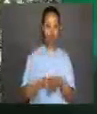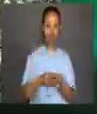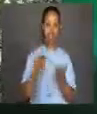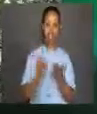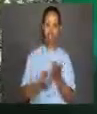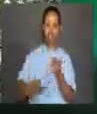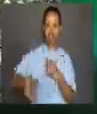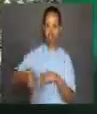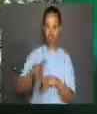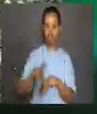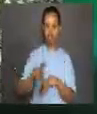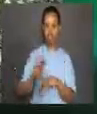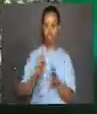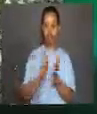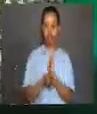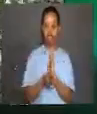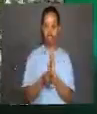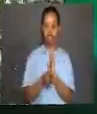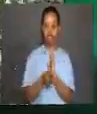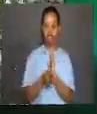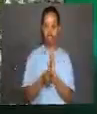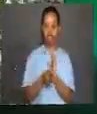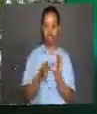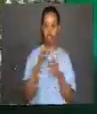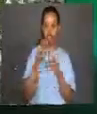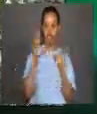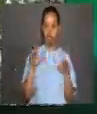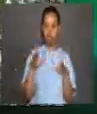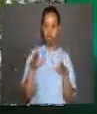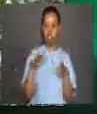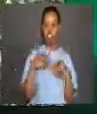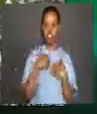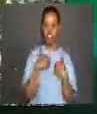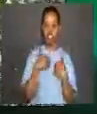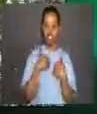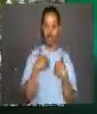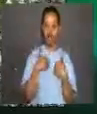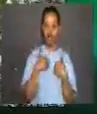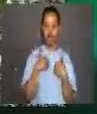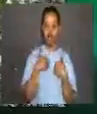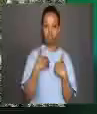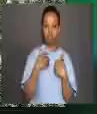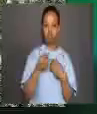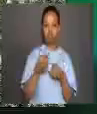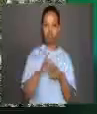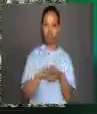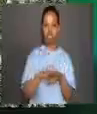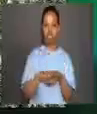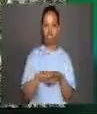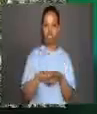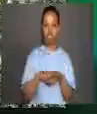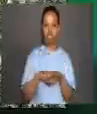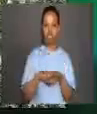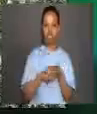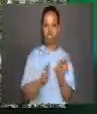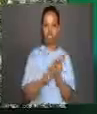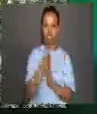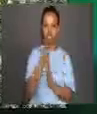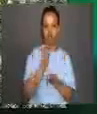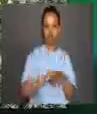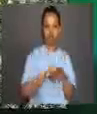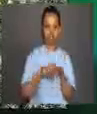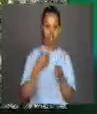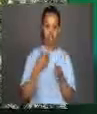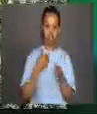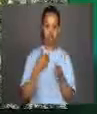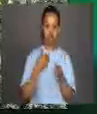Plants like moss, lichens, and sedges experience brief periods of growth in